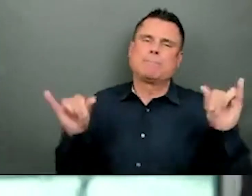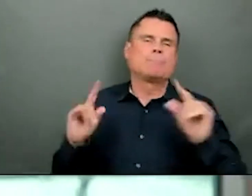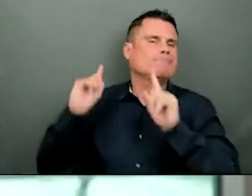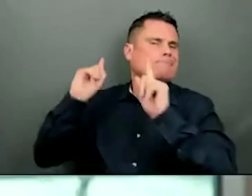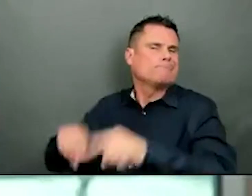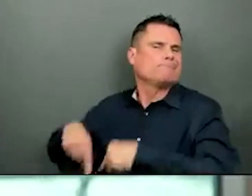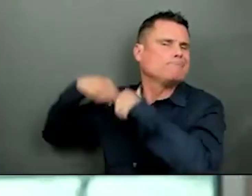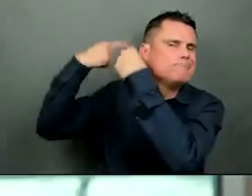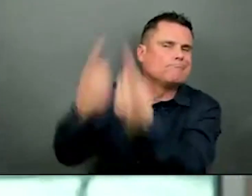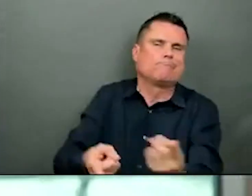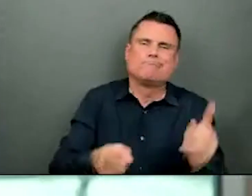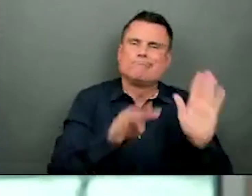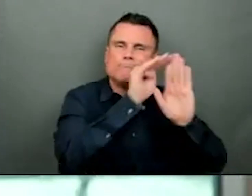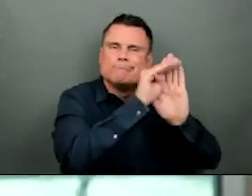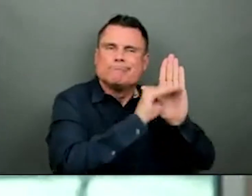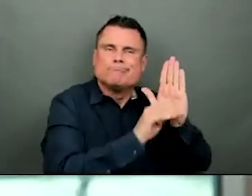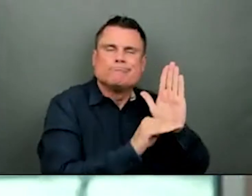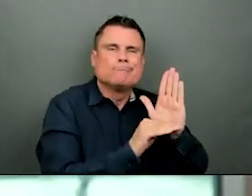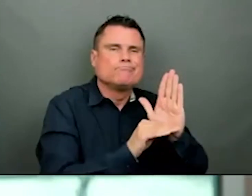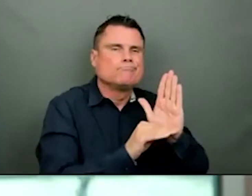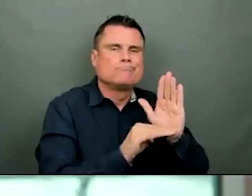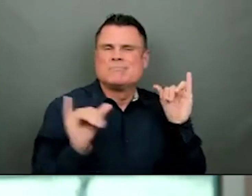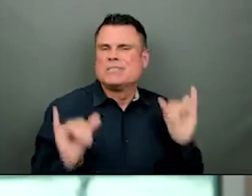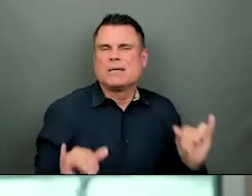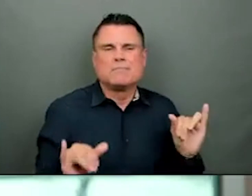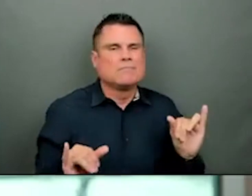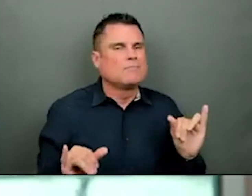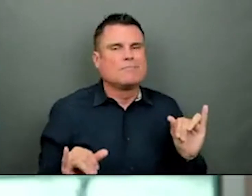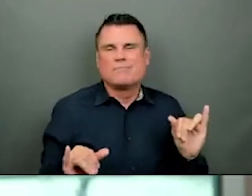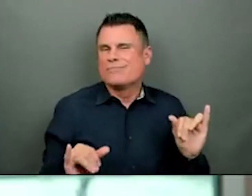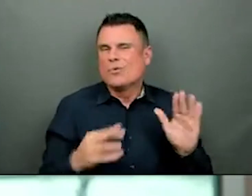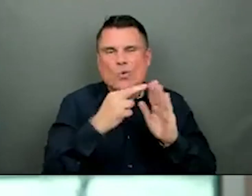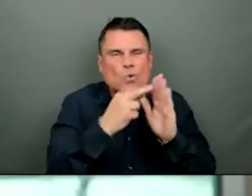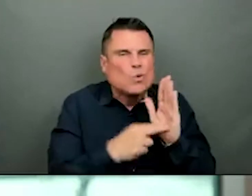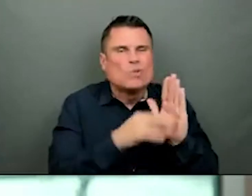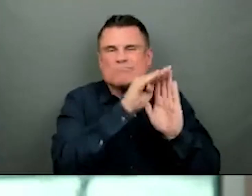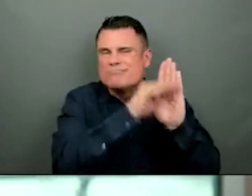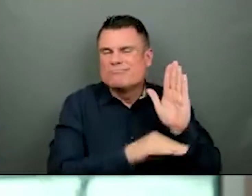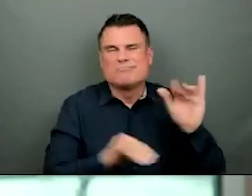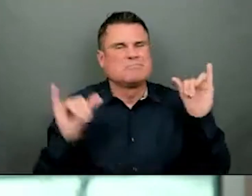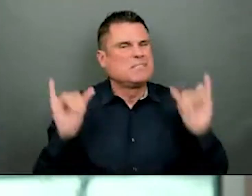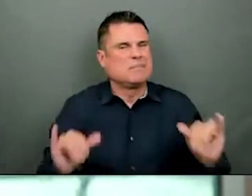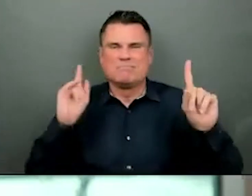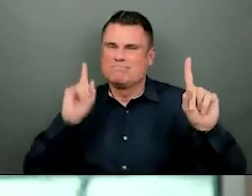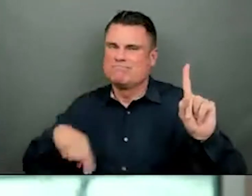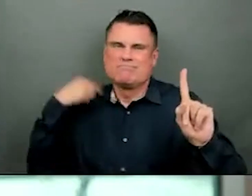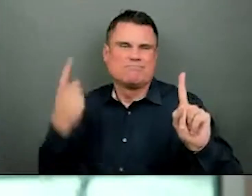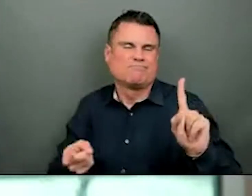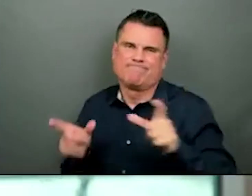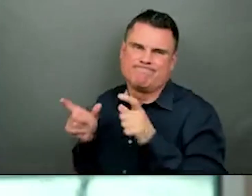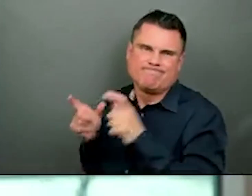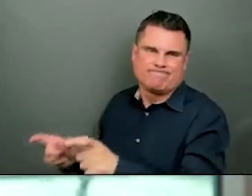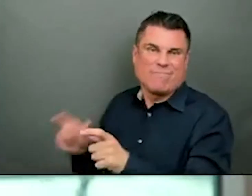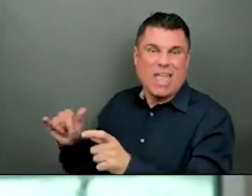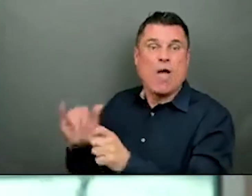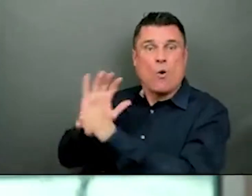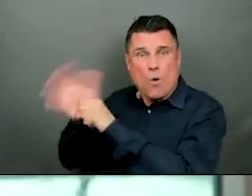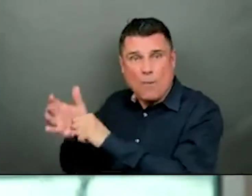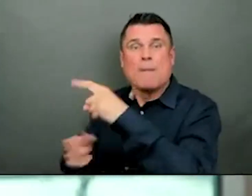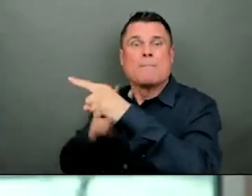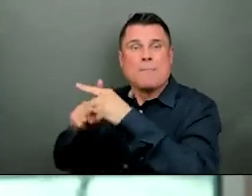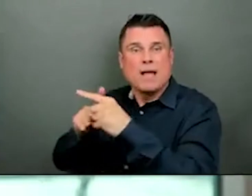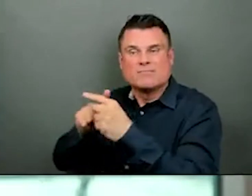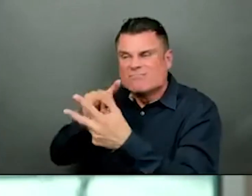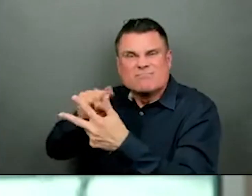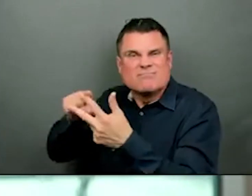we're seeing more contacts who become positive as well with some of these variant cases. And yes,